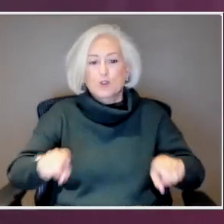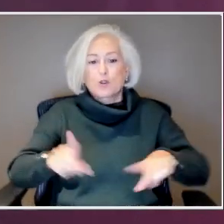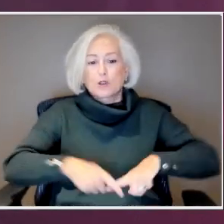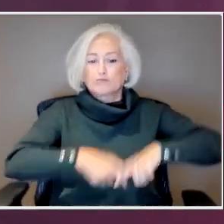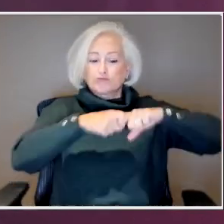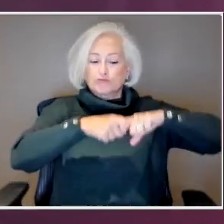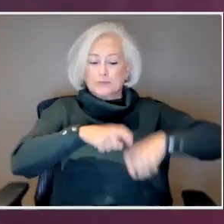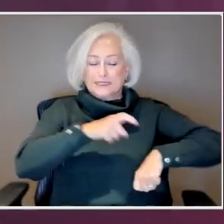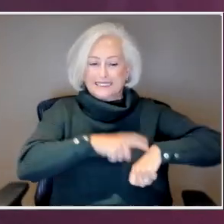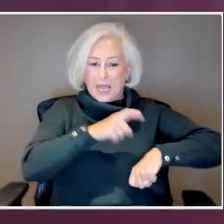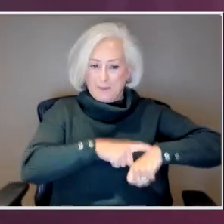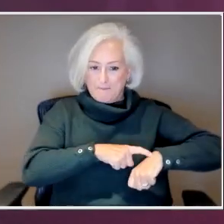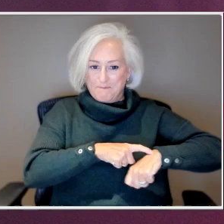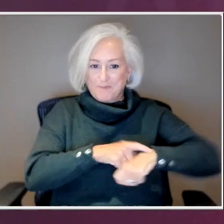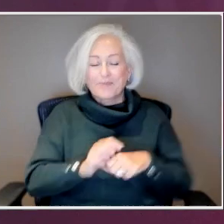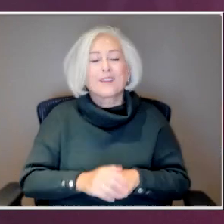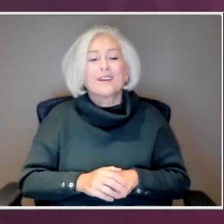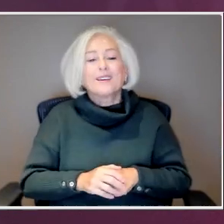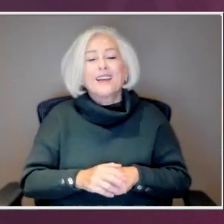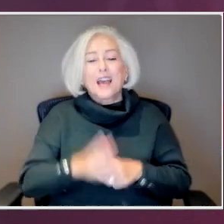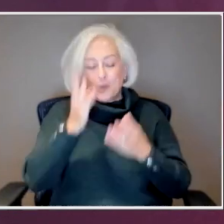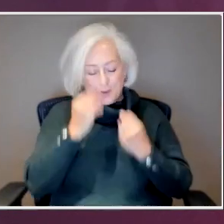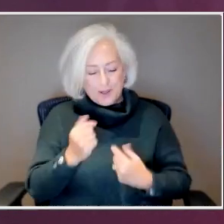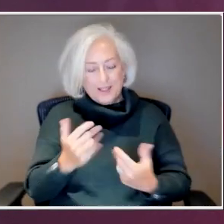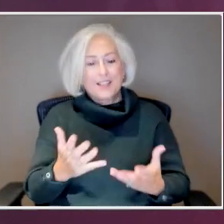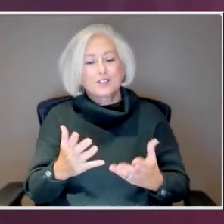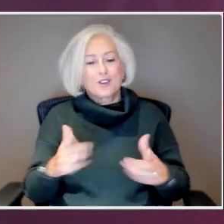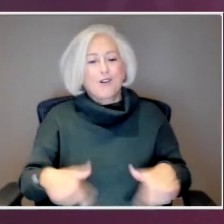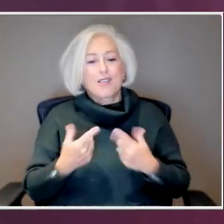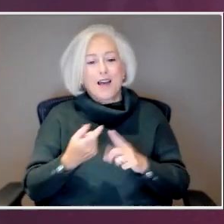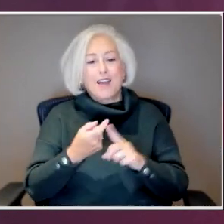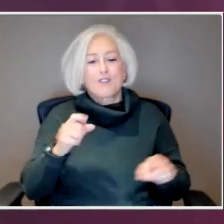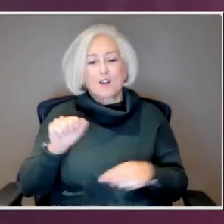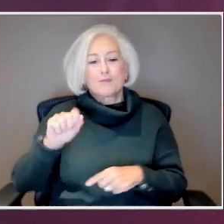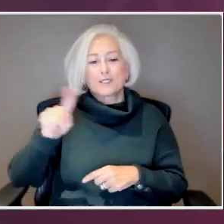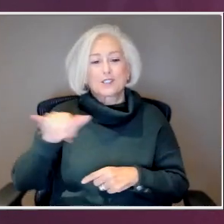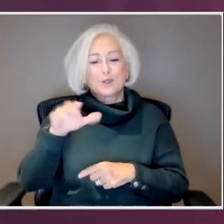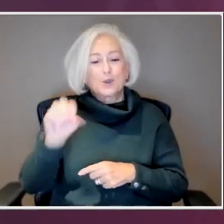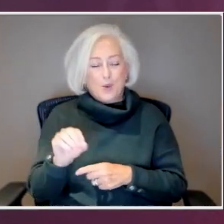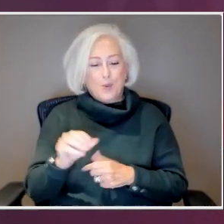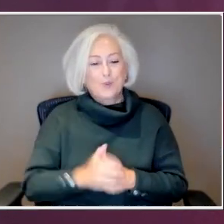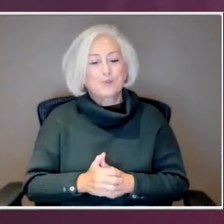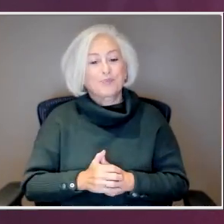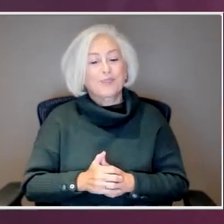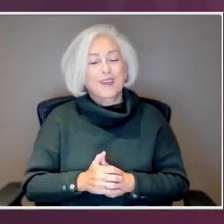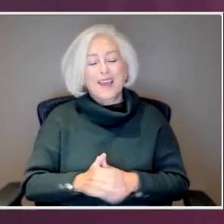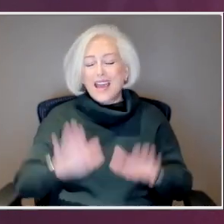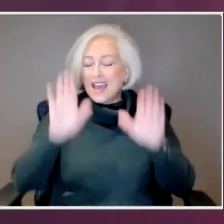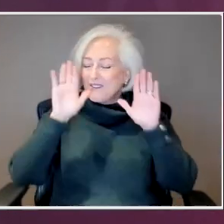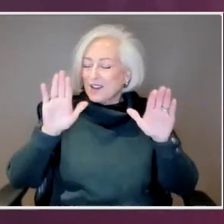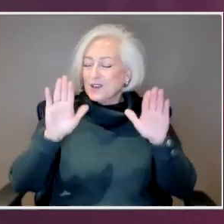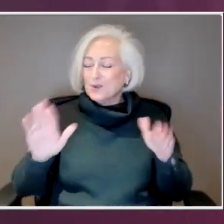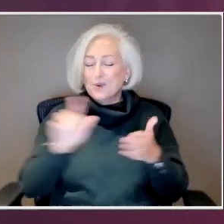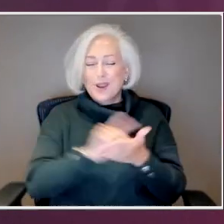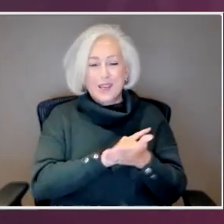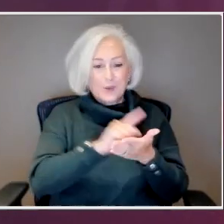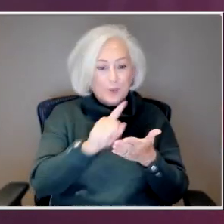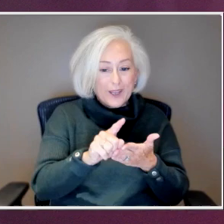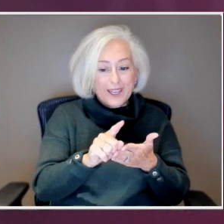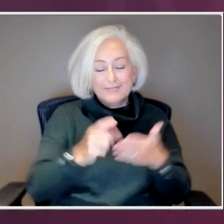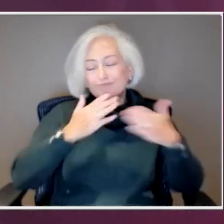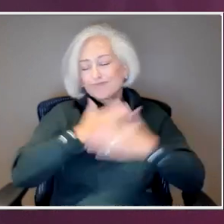health-wise, we will bring that to you live right here from our studios. In the meantime, have a great rest of the week. Have a wonderful holiday